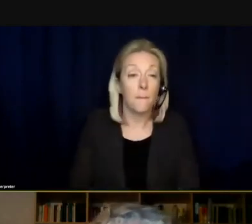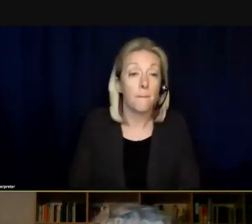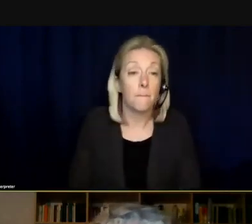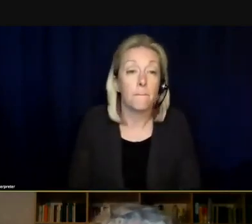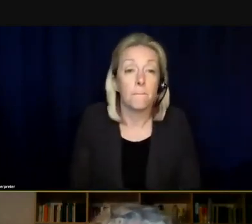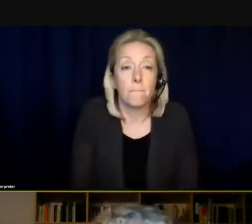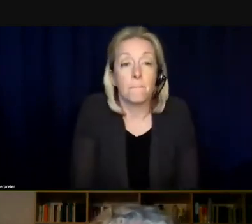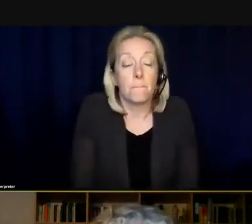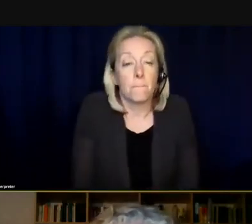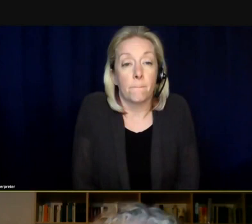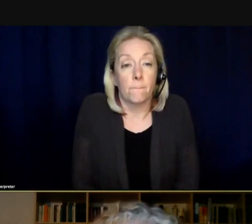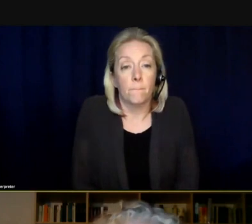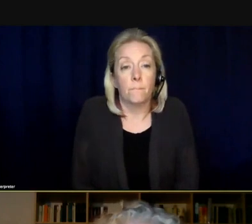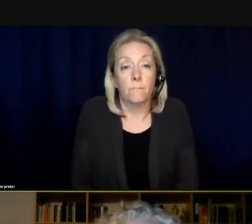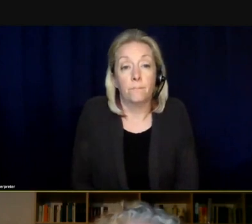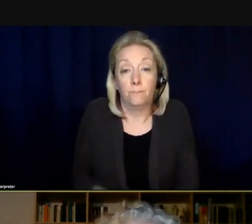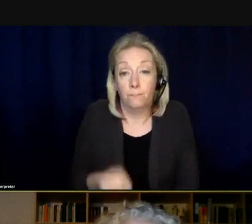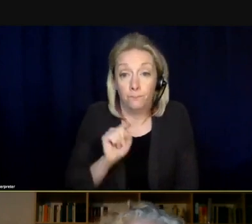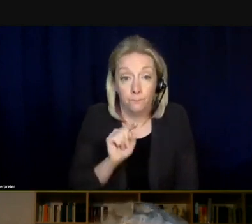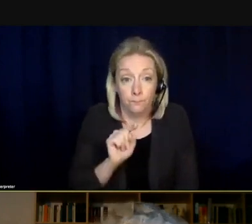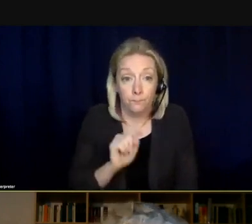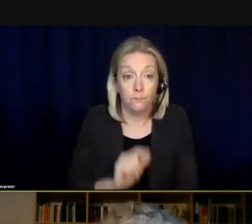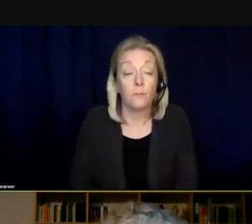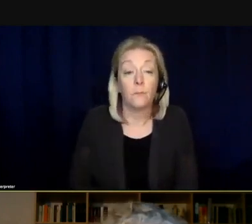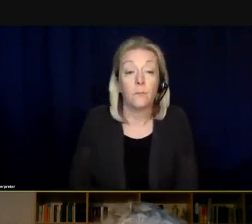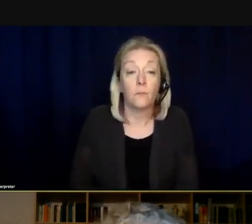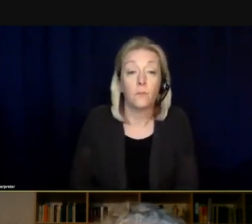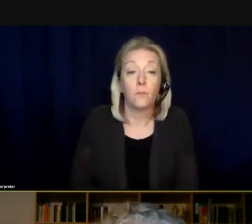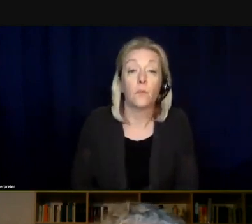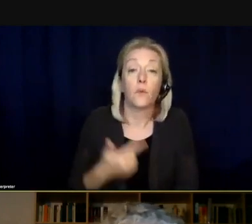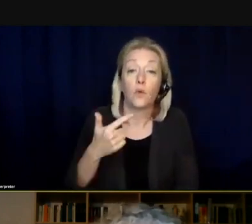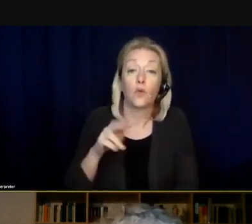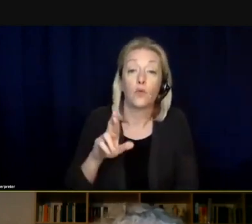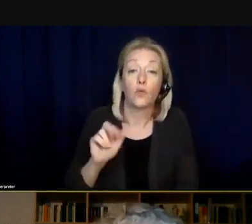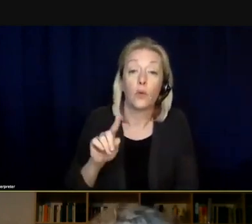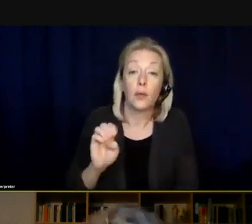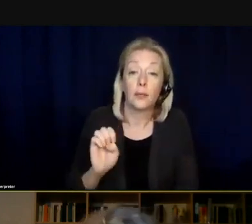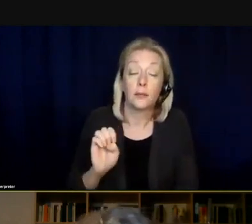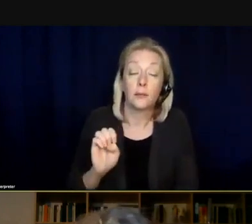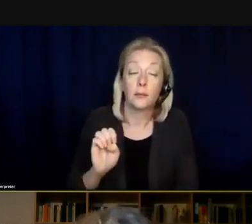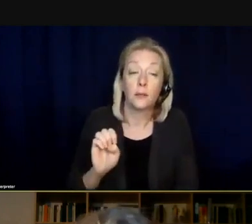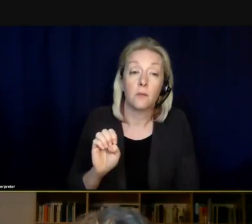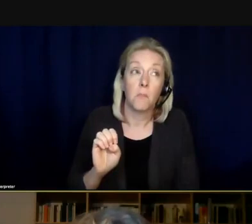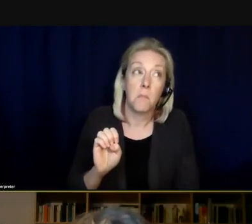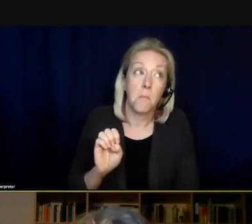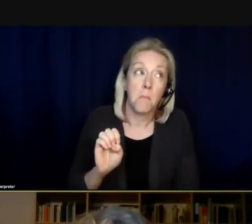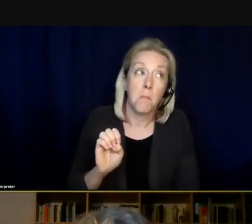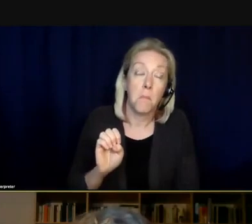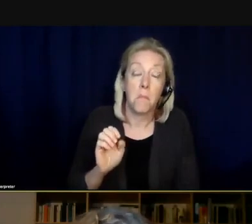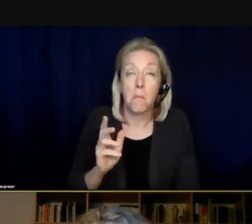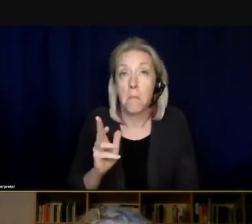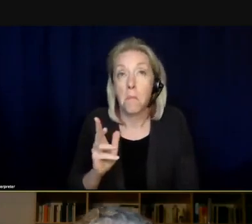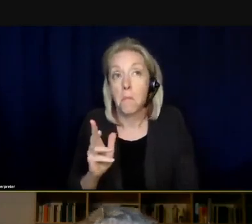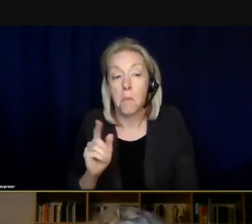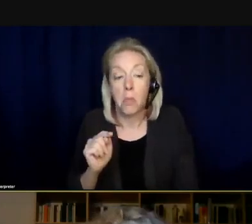Now here, this would be the grade maybe. So let's say maybe it's